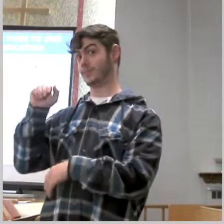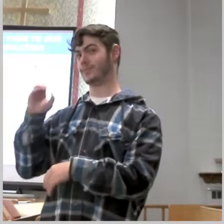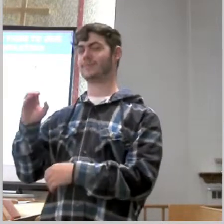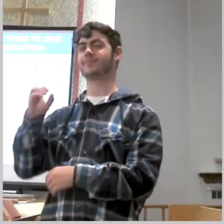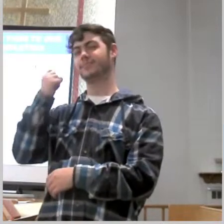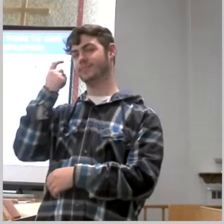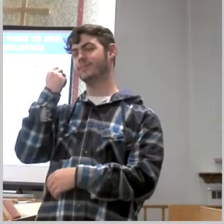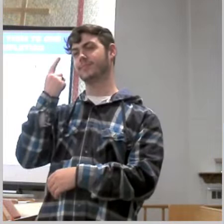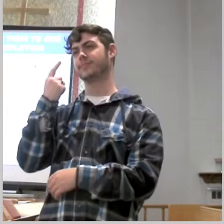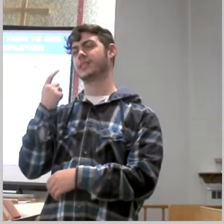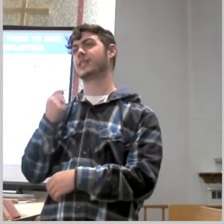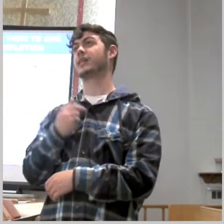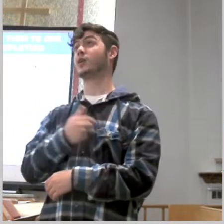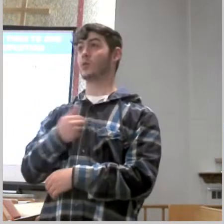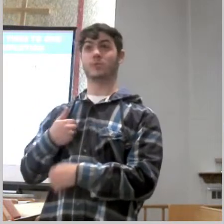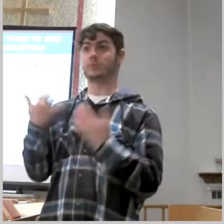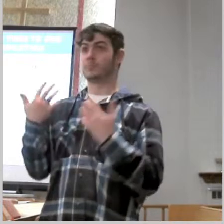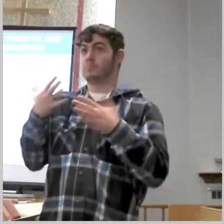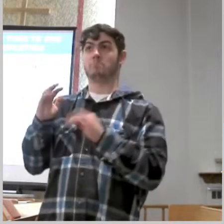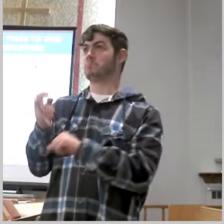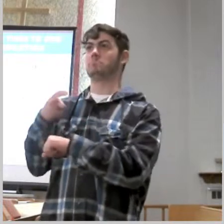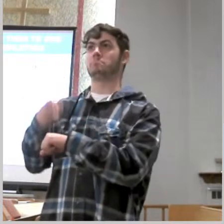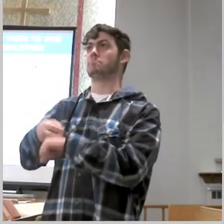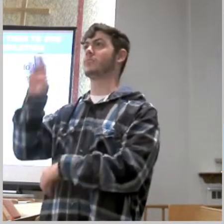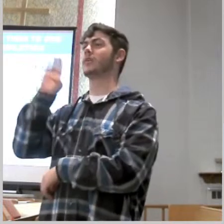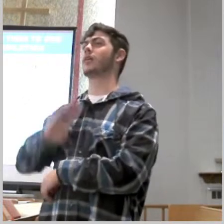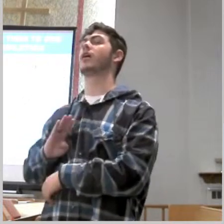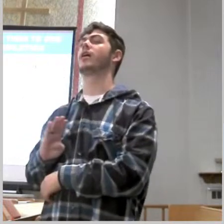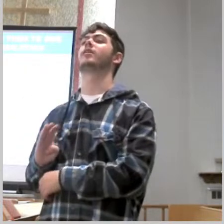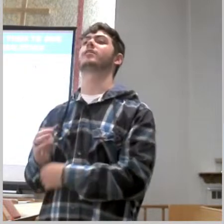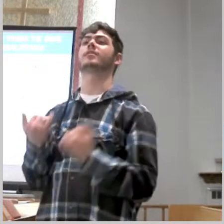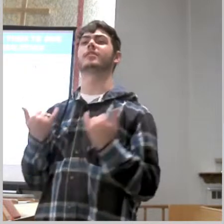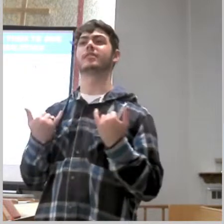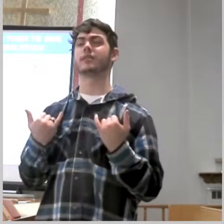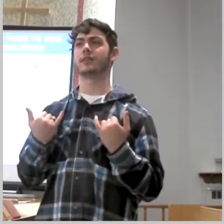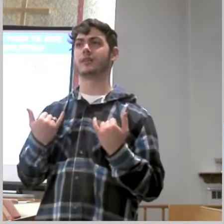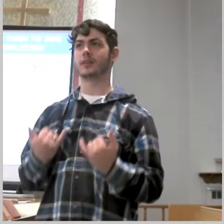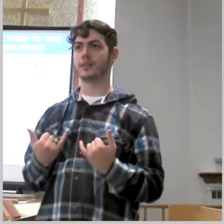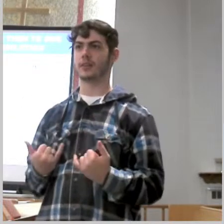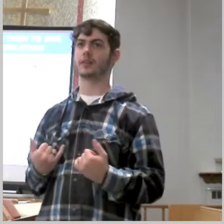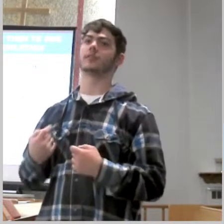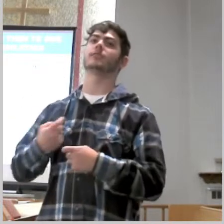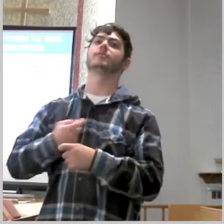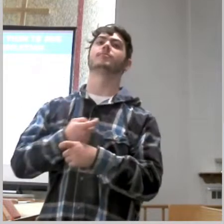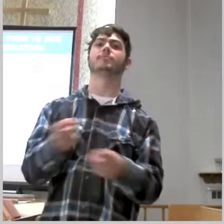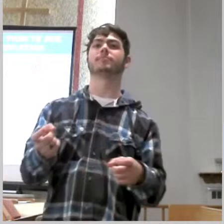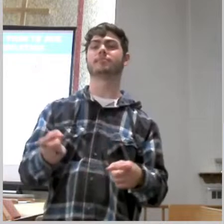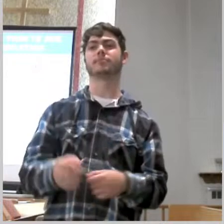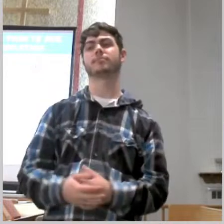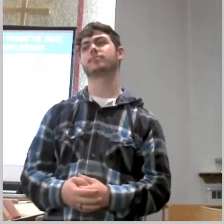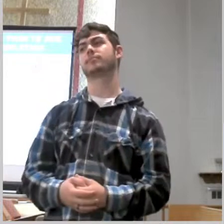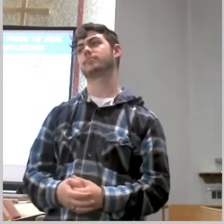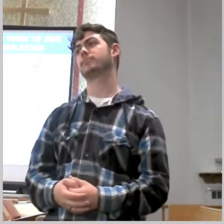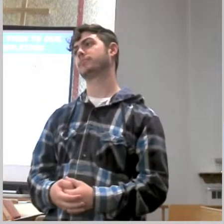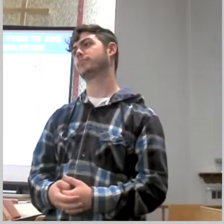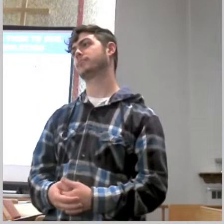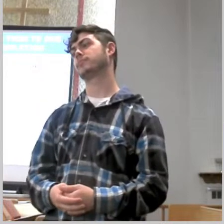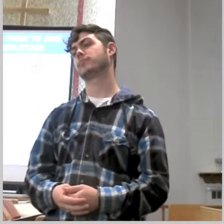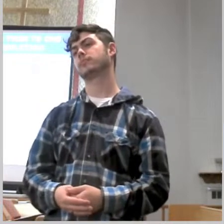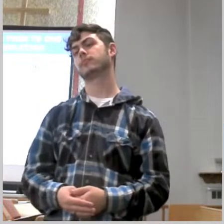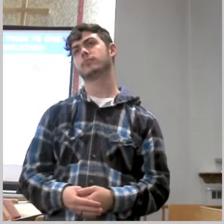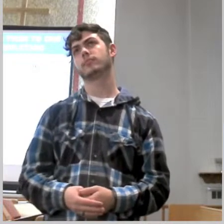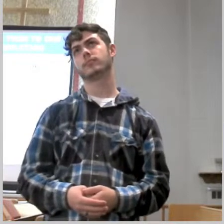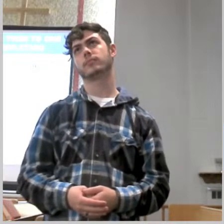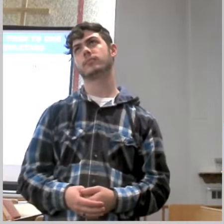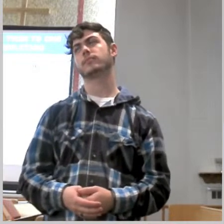outflow of their commitment to God. They gave themselves first to the Lord. And before we can truly give in any way that